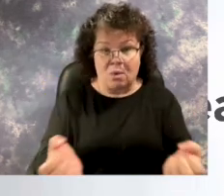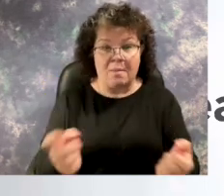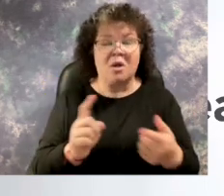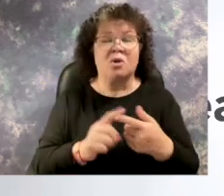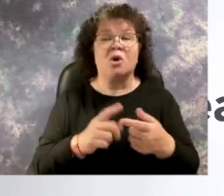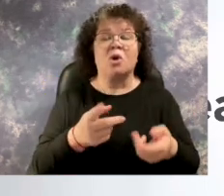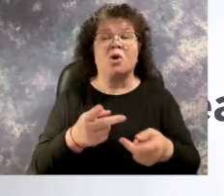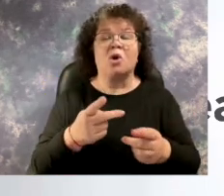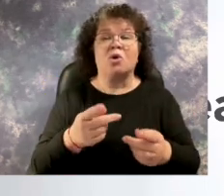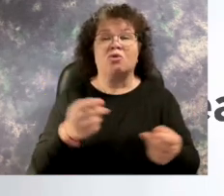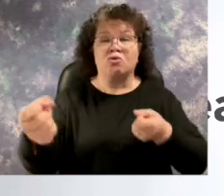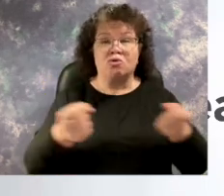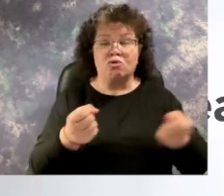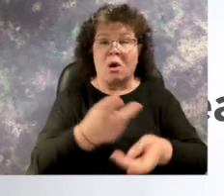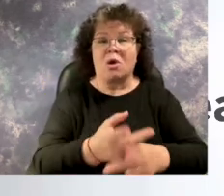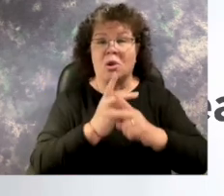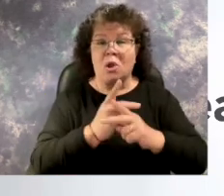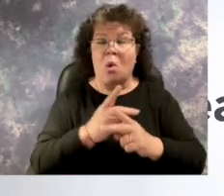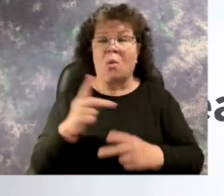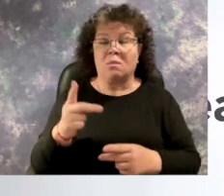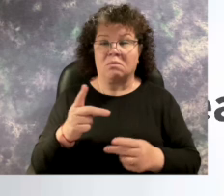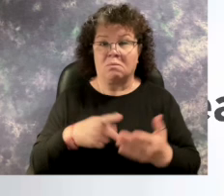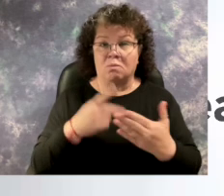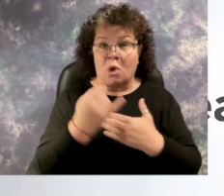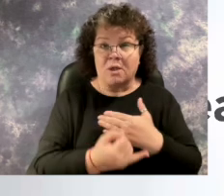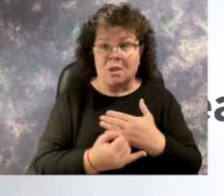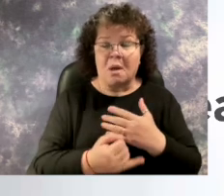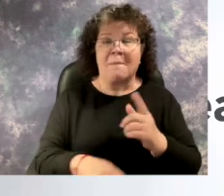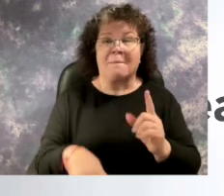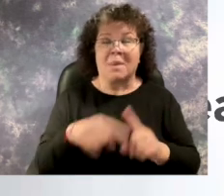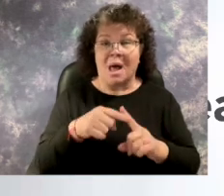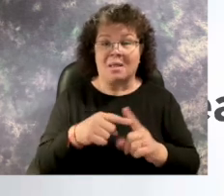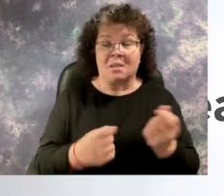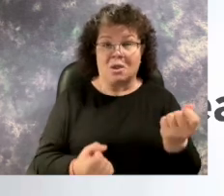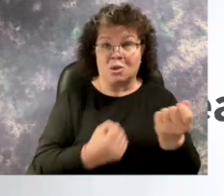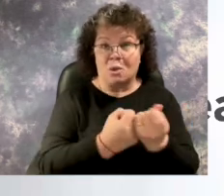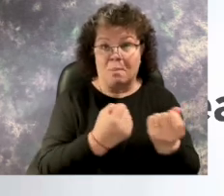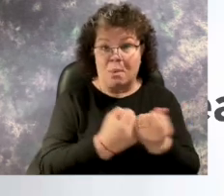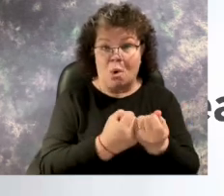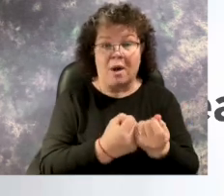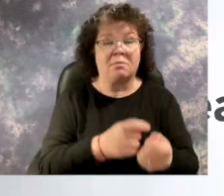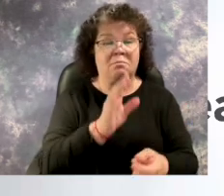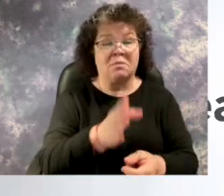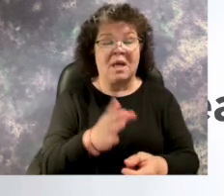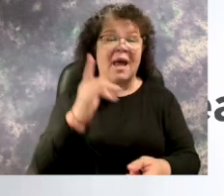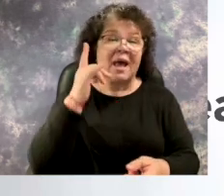loan pilot project, plus support such as CalFleet